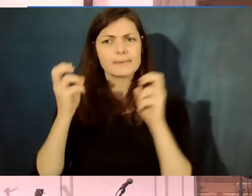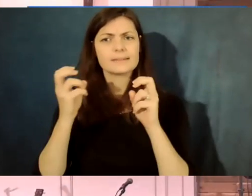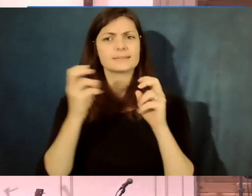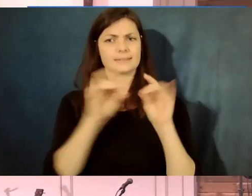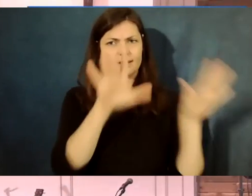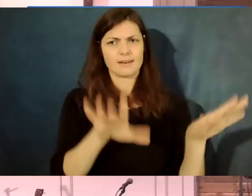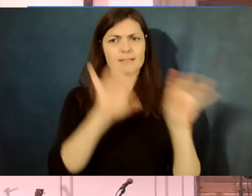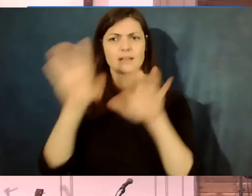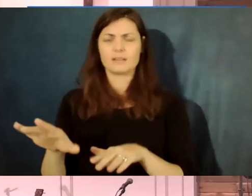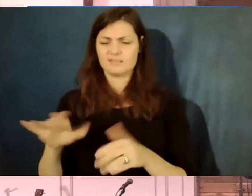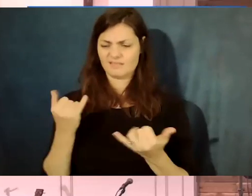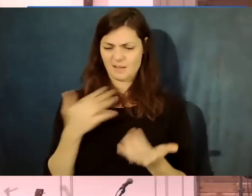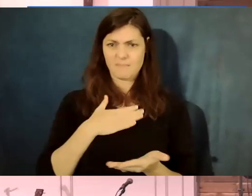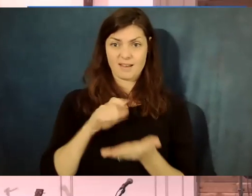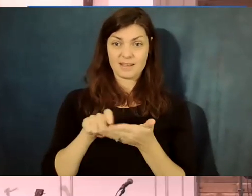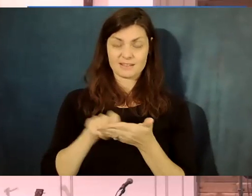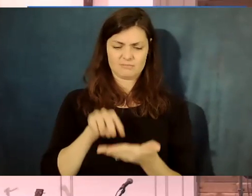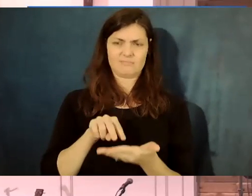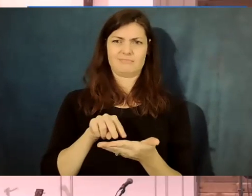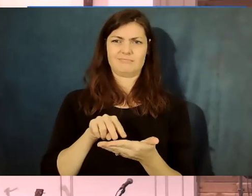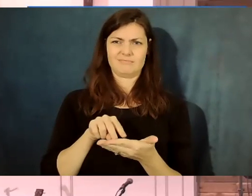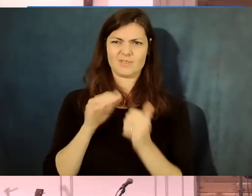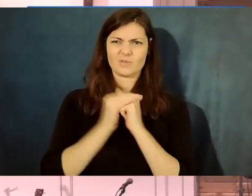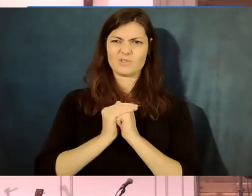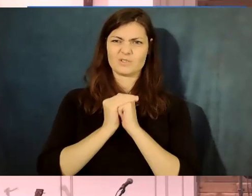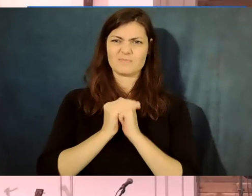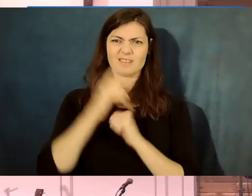for, and I get to preach on them worshiping a gold calf.